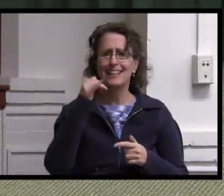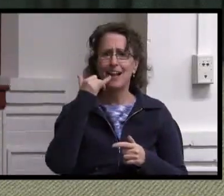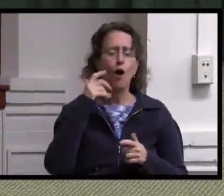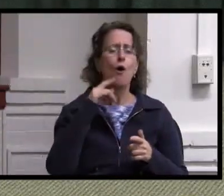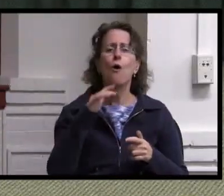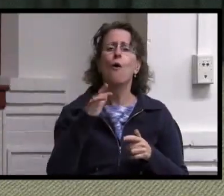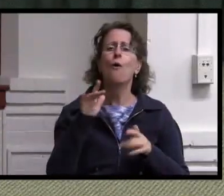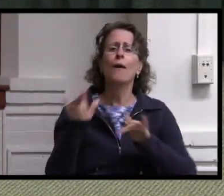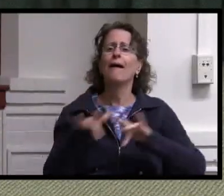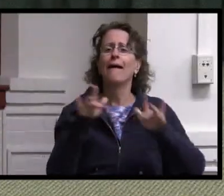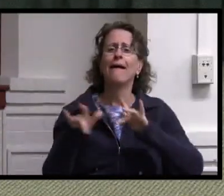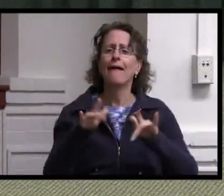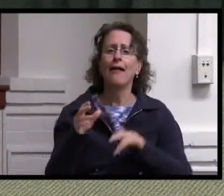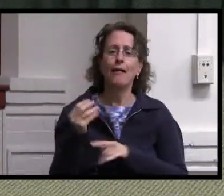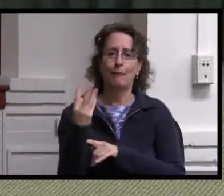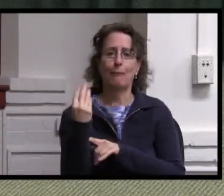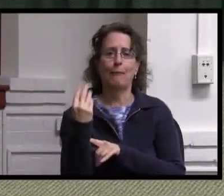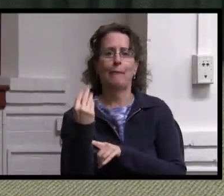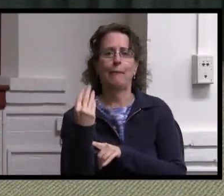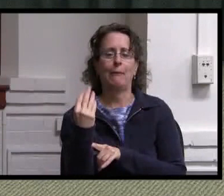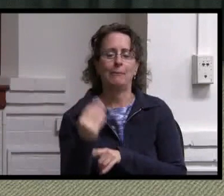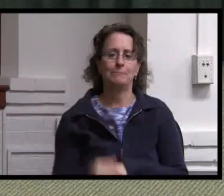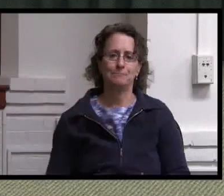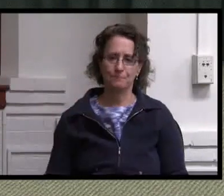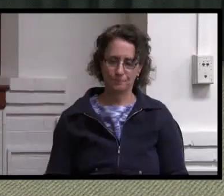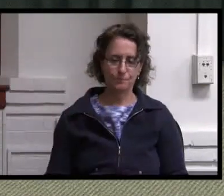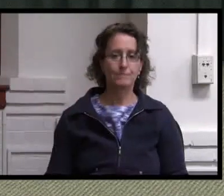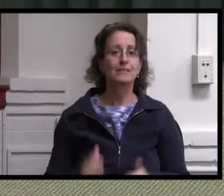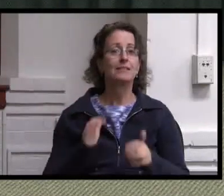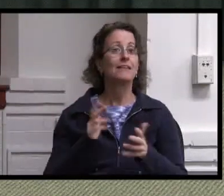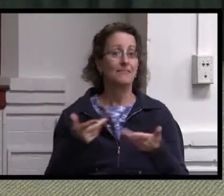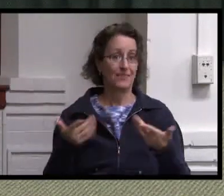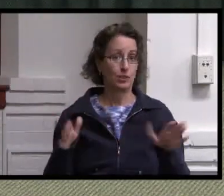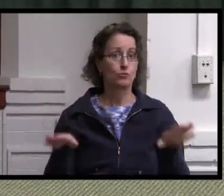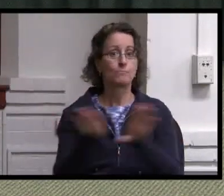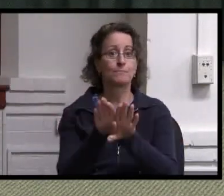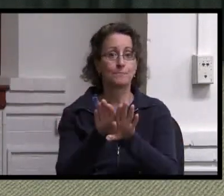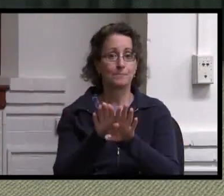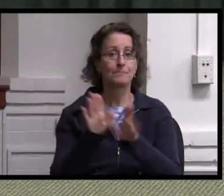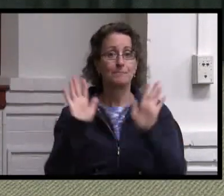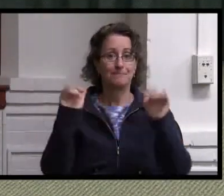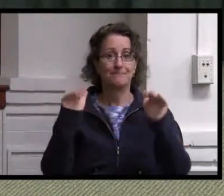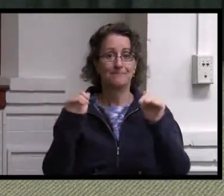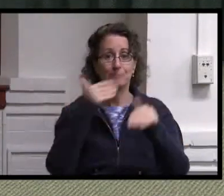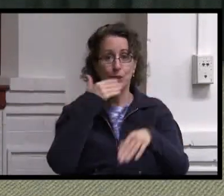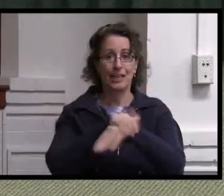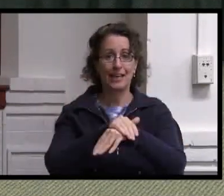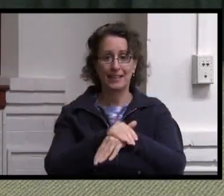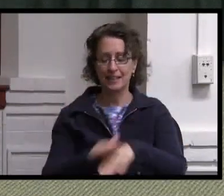We're listening to ourselves. Sorry. By a vote of 4-0, we are adjourning. Thanks,